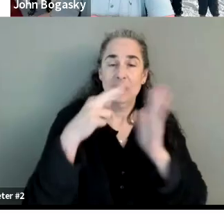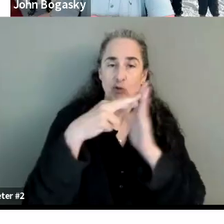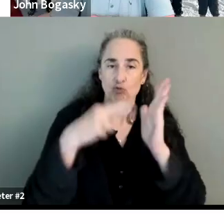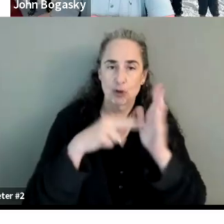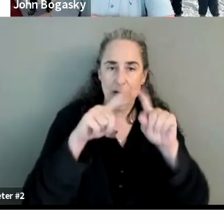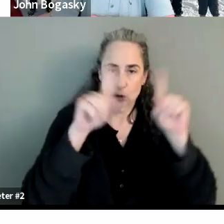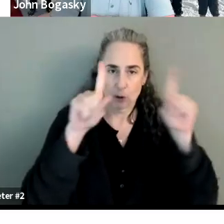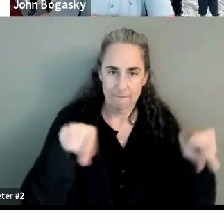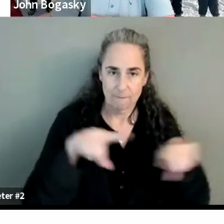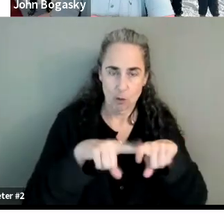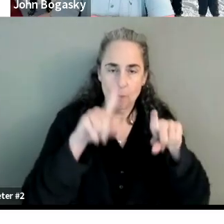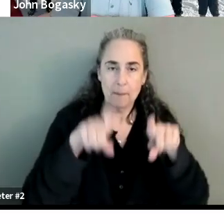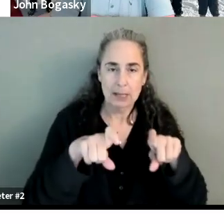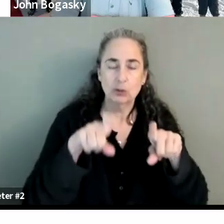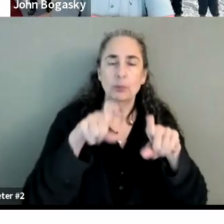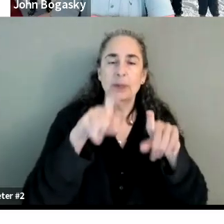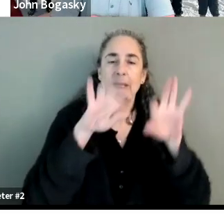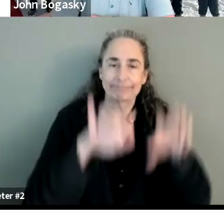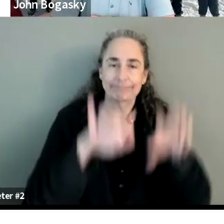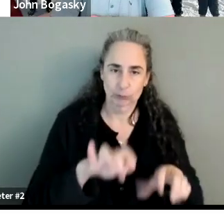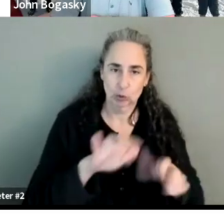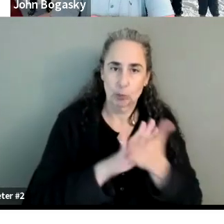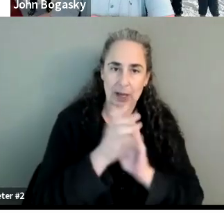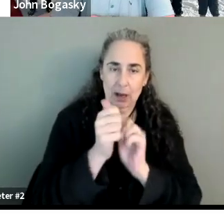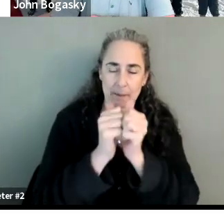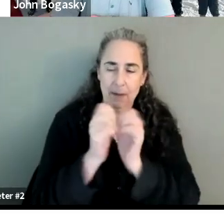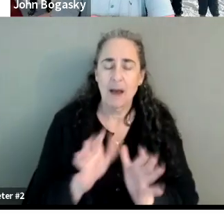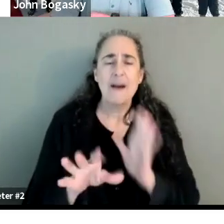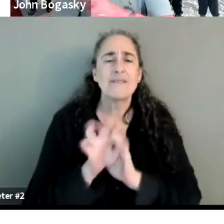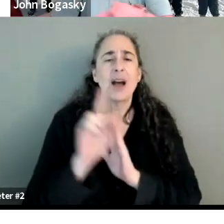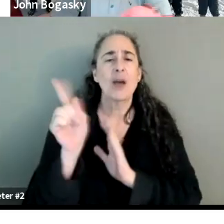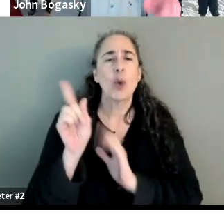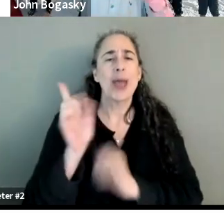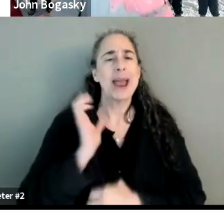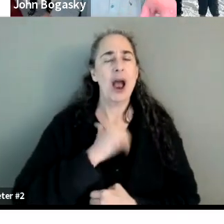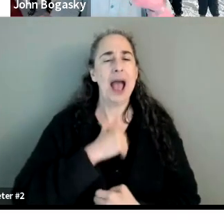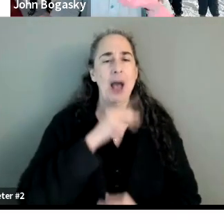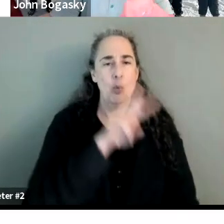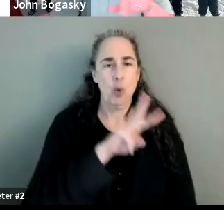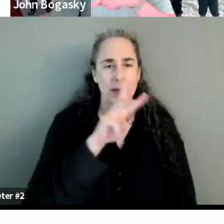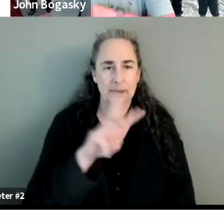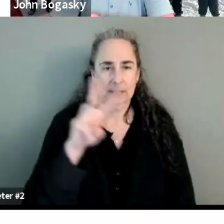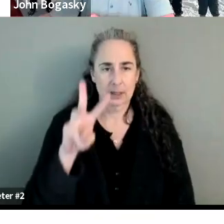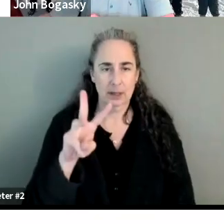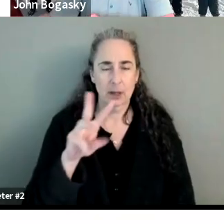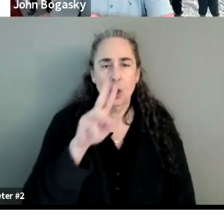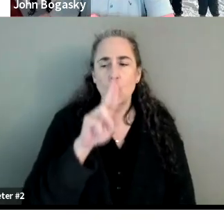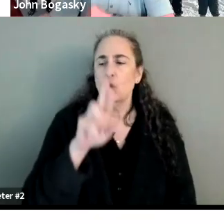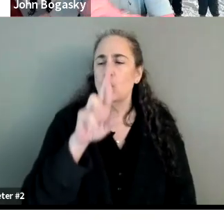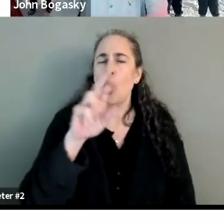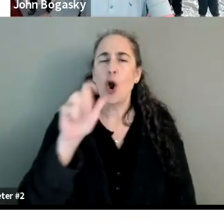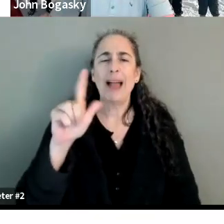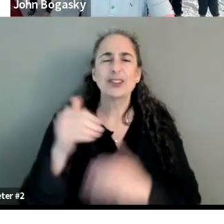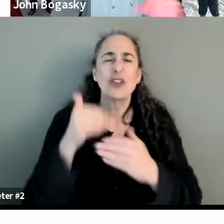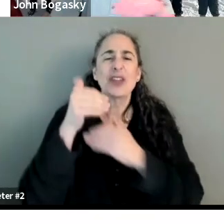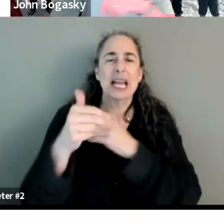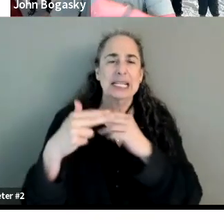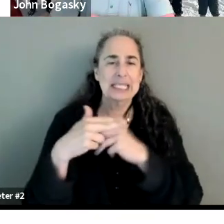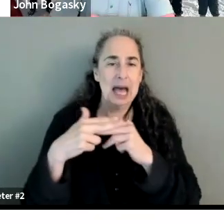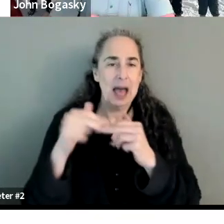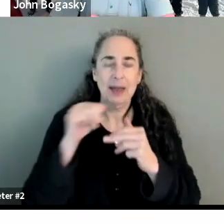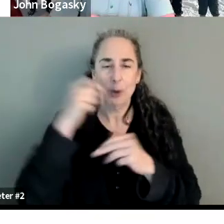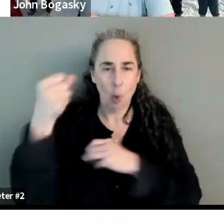has to be completed to become an athlete, and you can find that information on our website. And the URL is on the next page. Don't go there